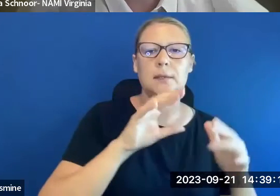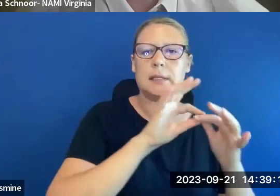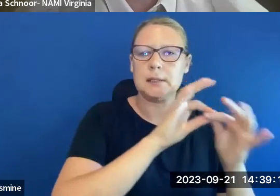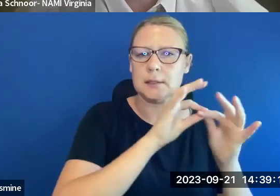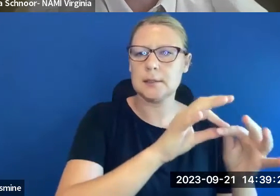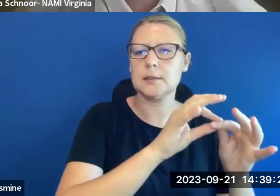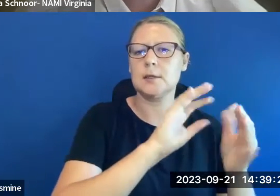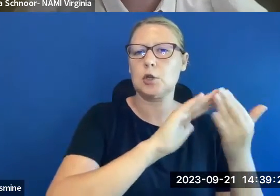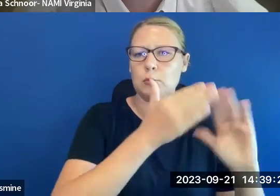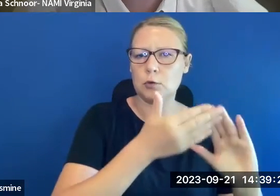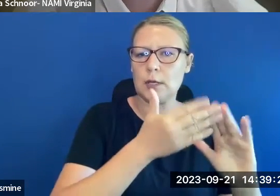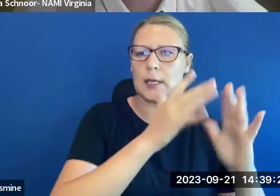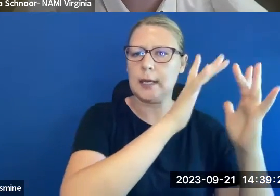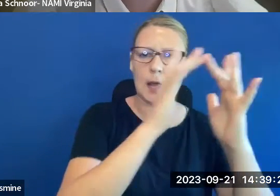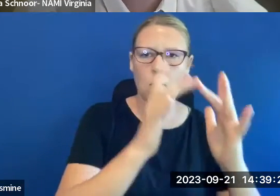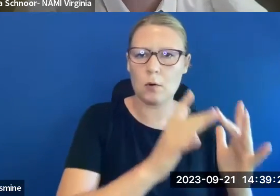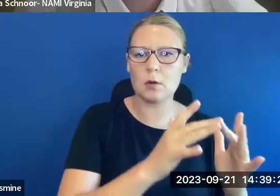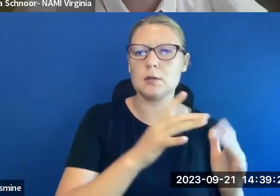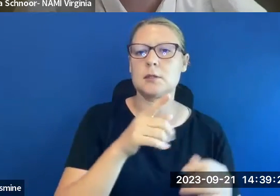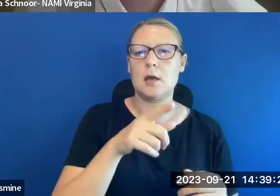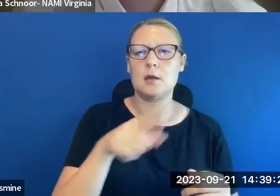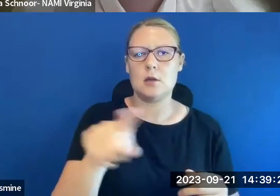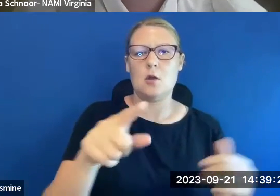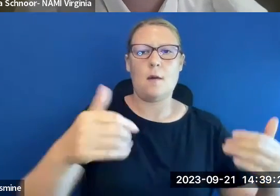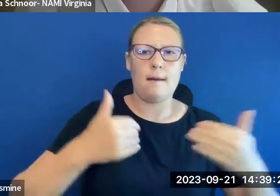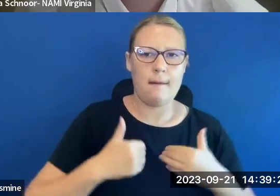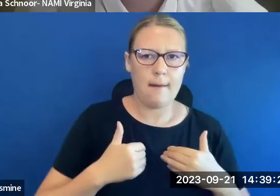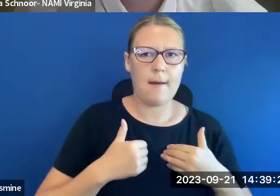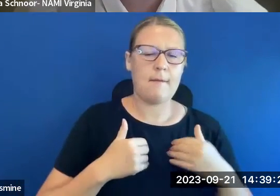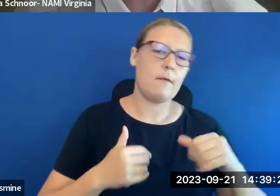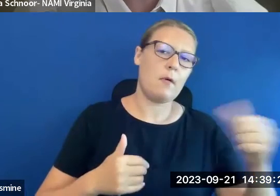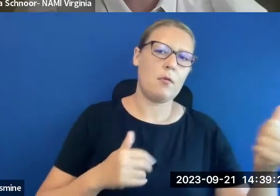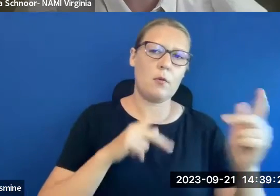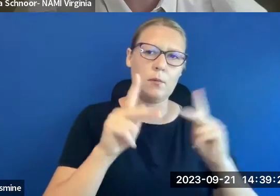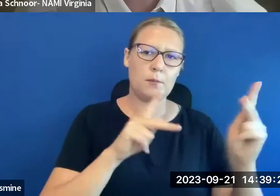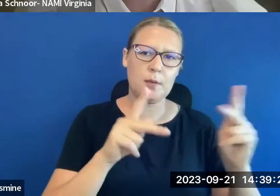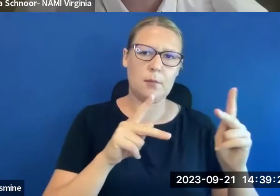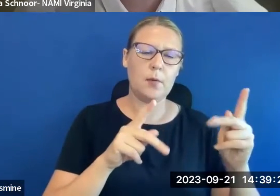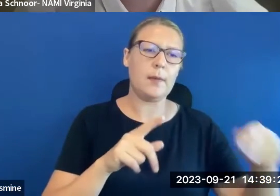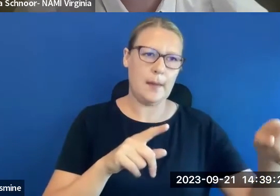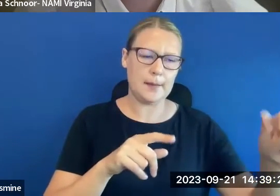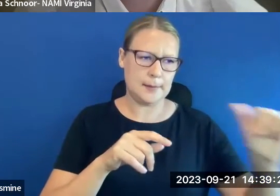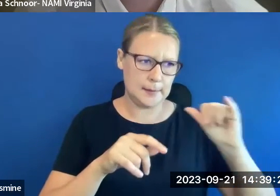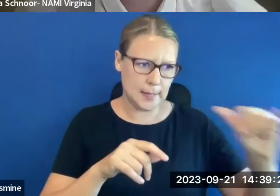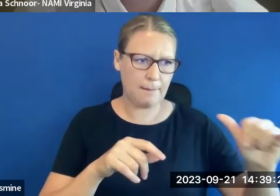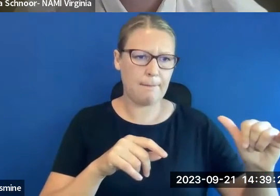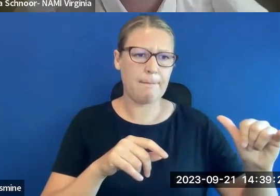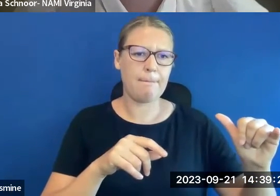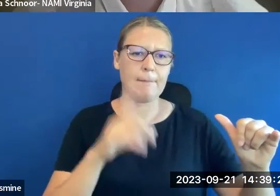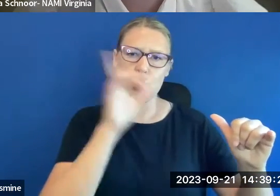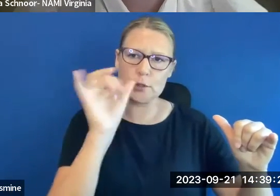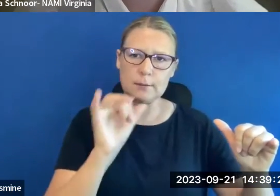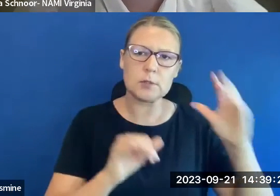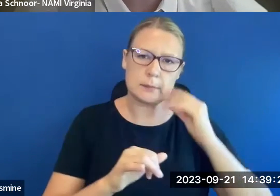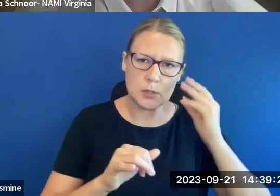communities where you have other people who have an idea of what you're going through and have maybe been through similar situations